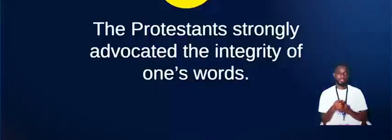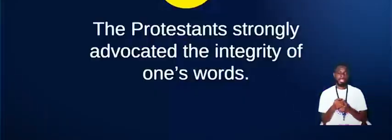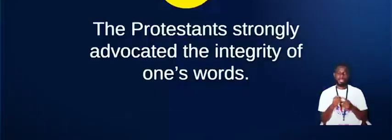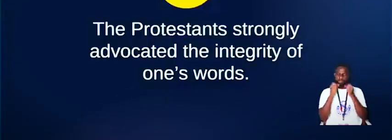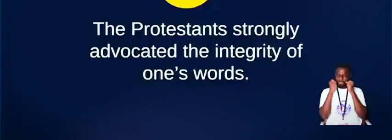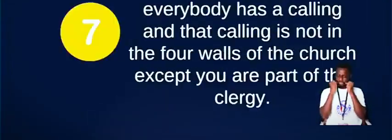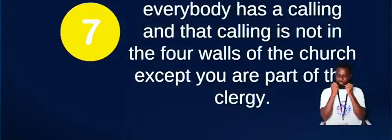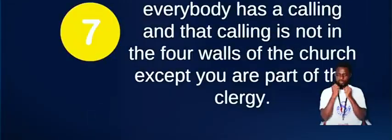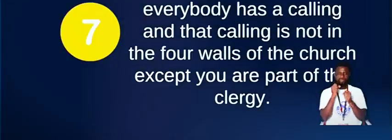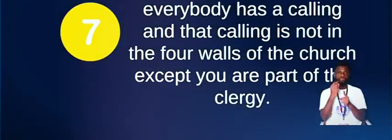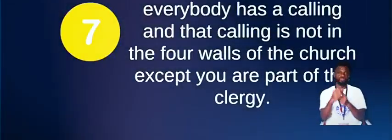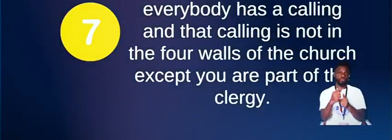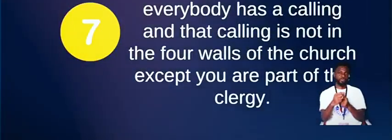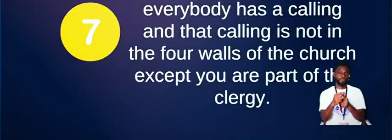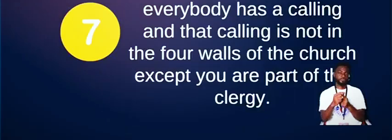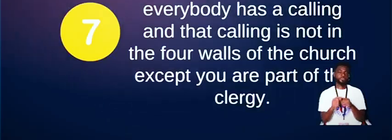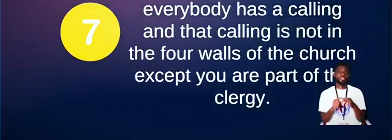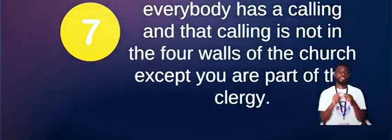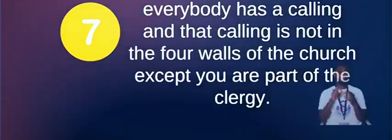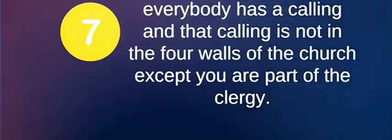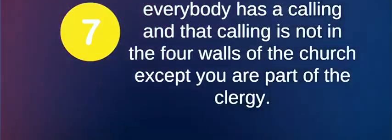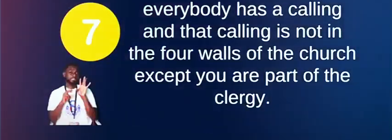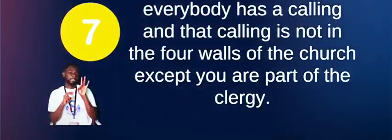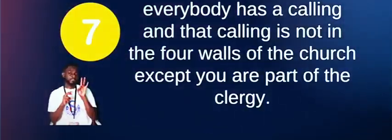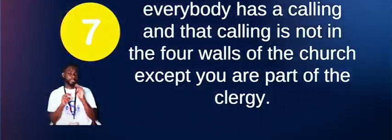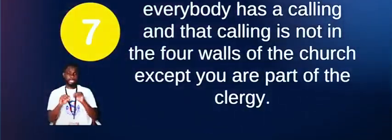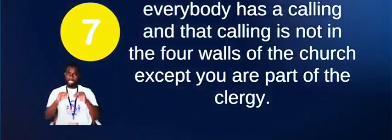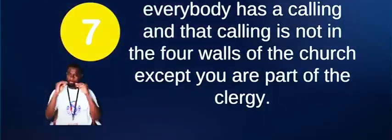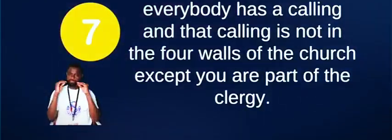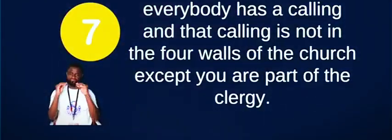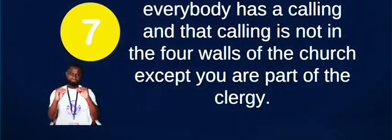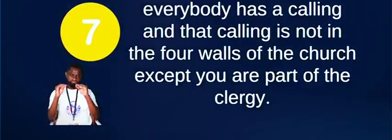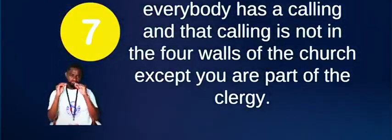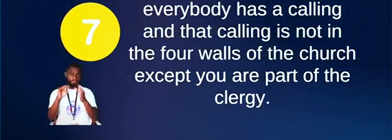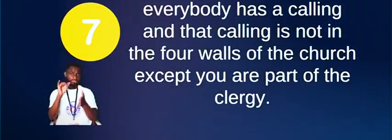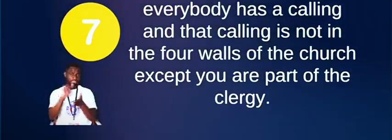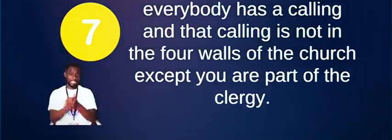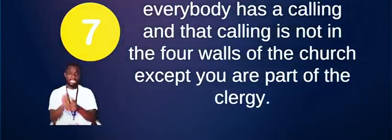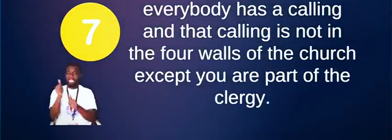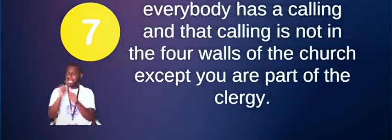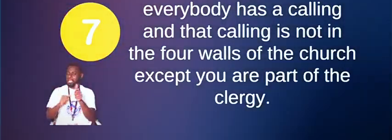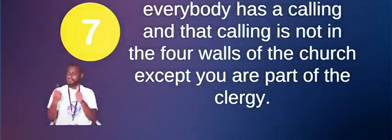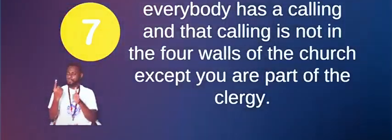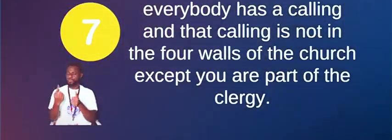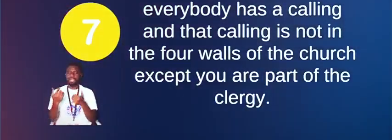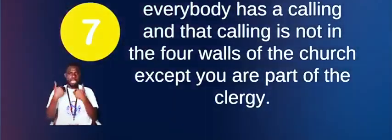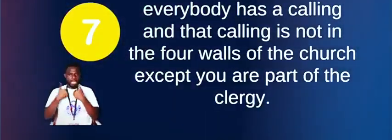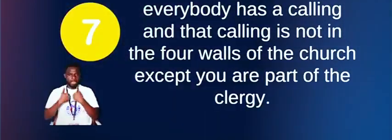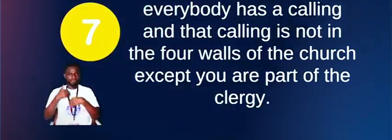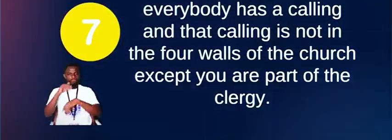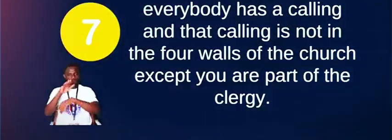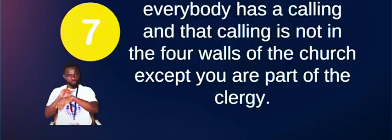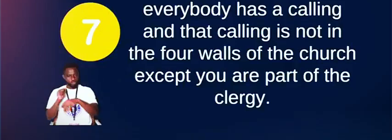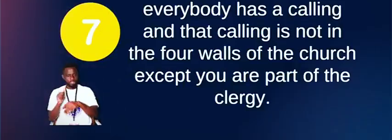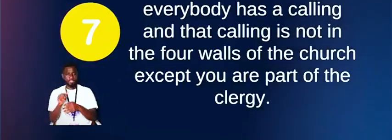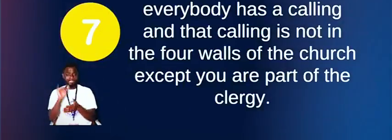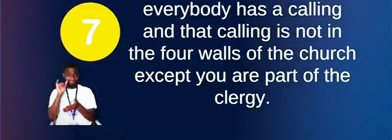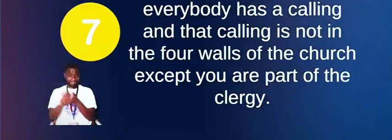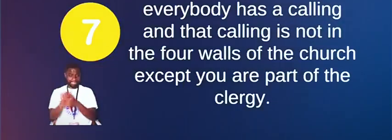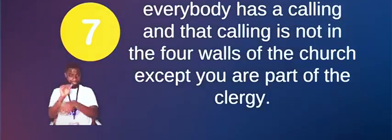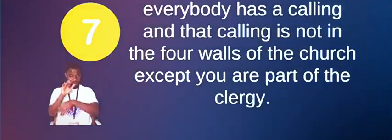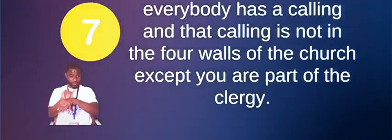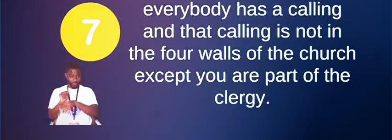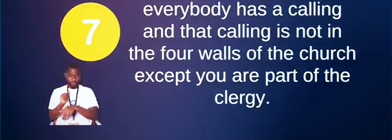seven, they taught that everybody has a calling, and that calling is not in